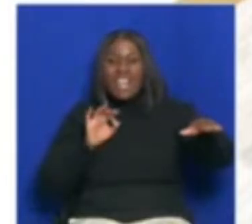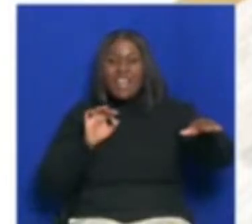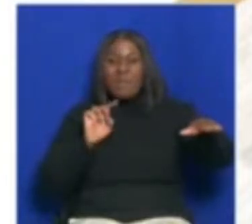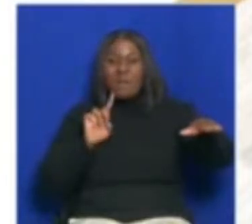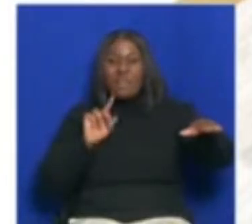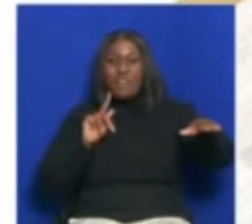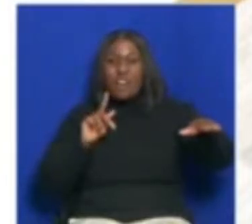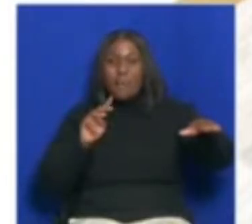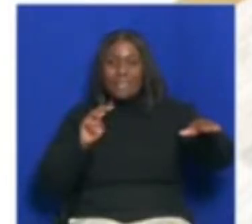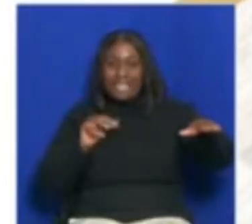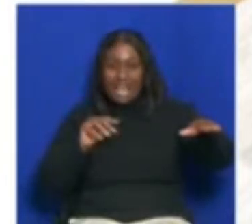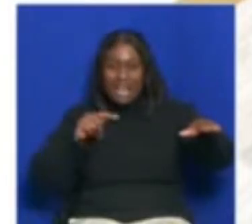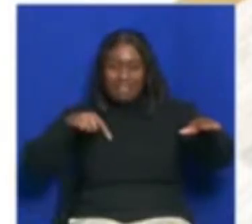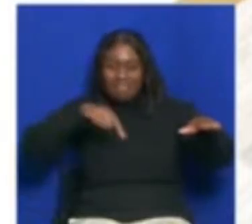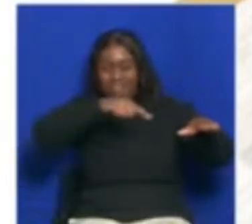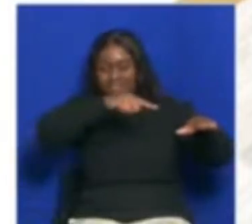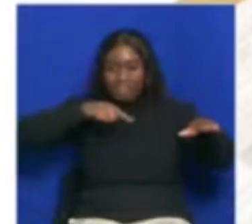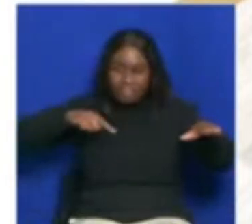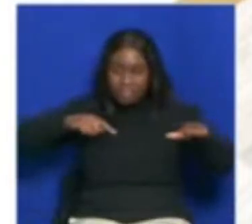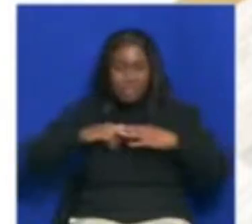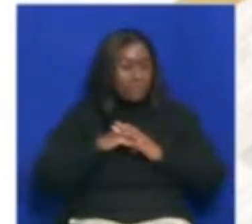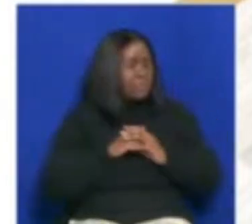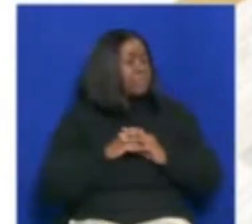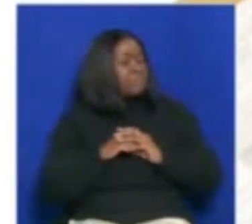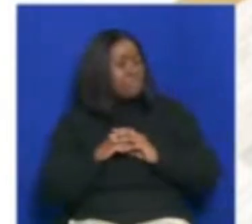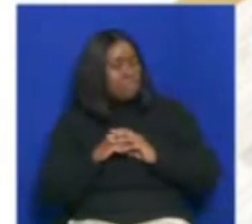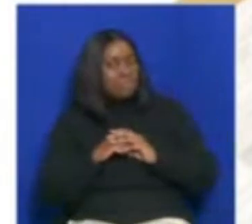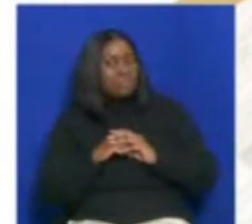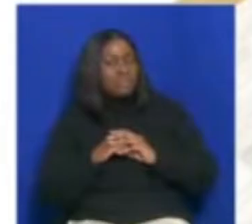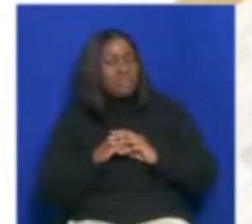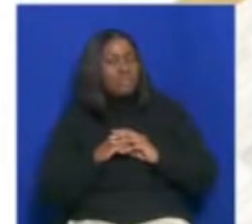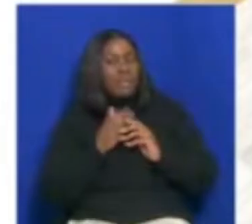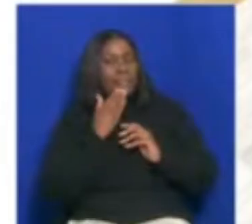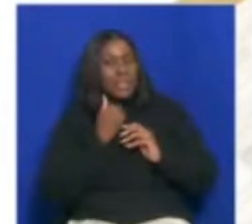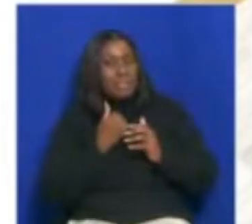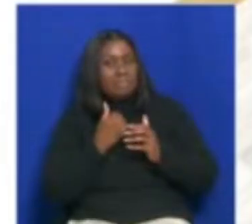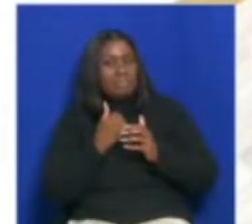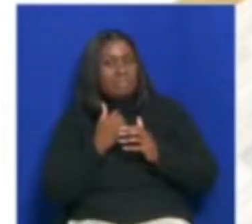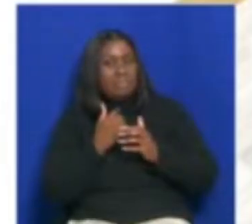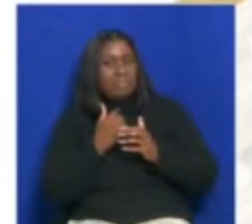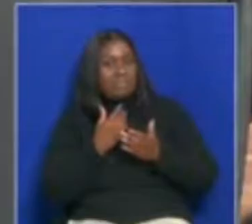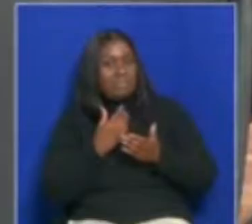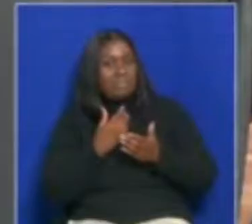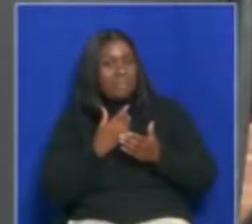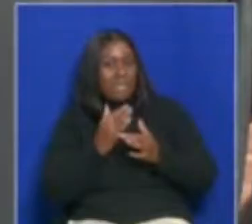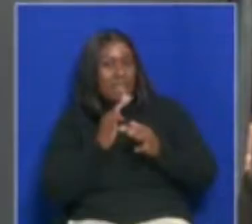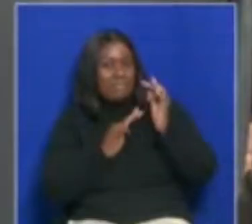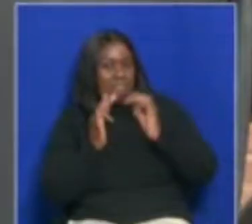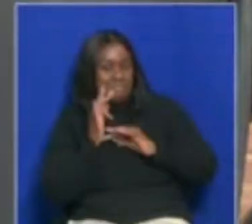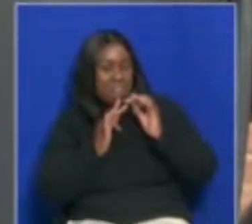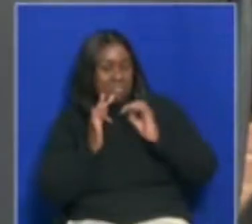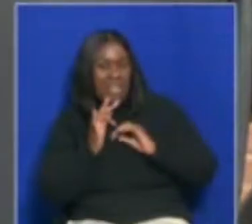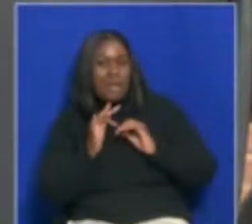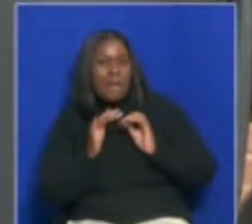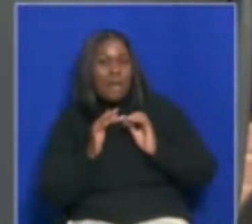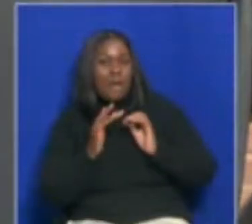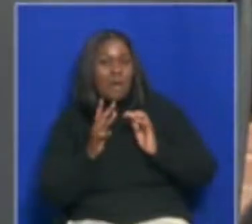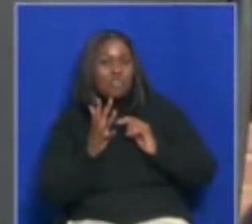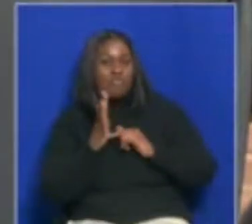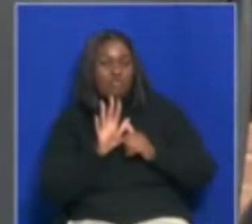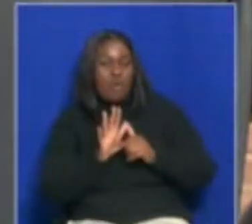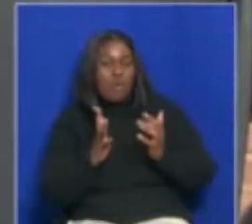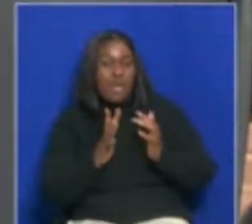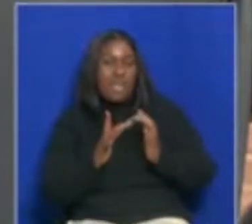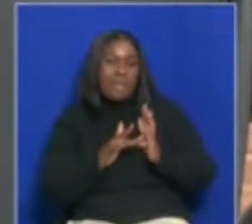bundle. And can you show to the Commission, if we go back to 1427, where do you see that? You see